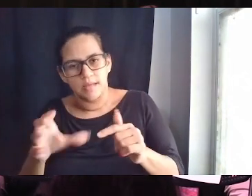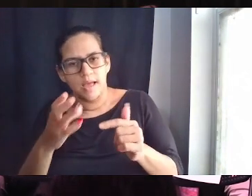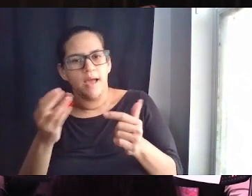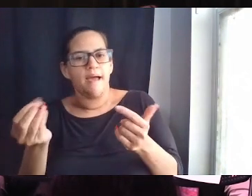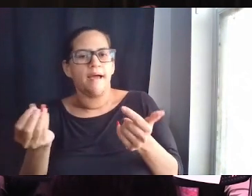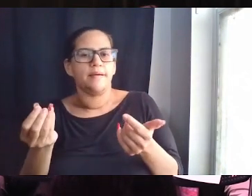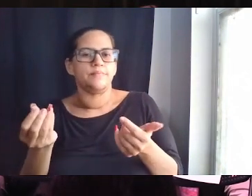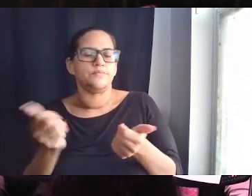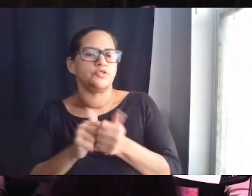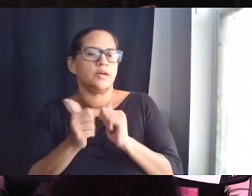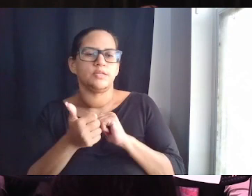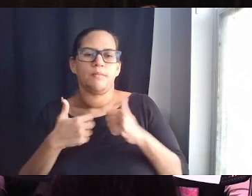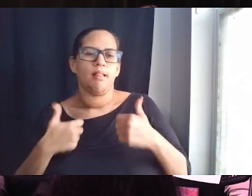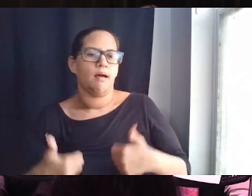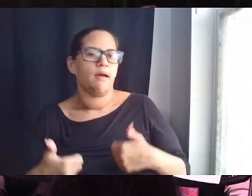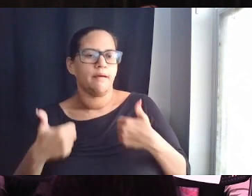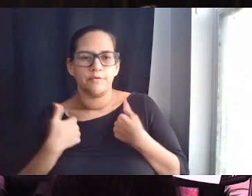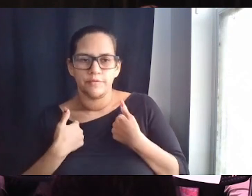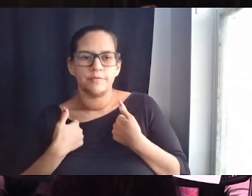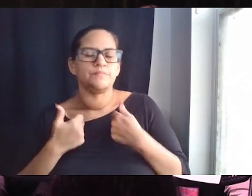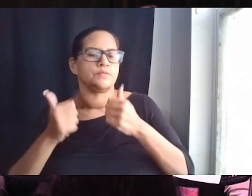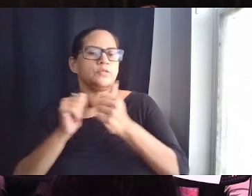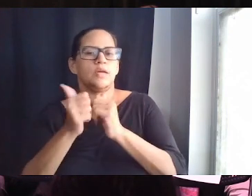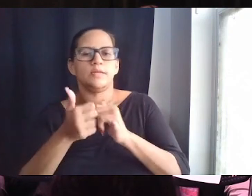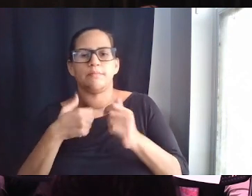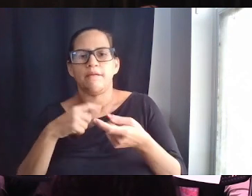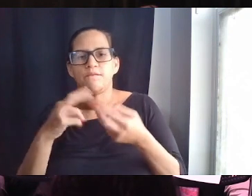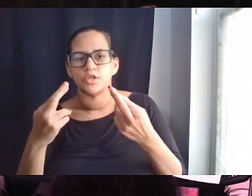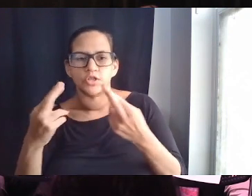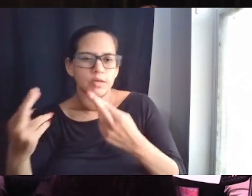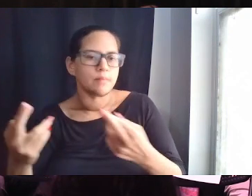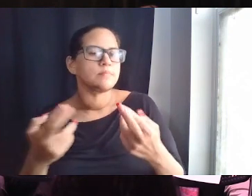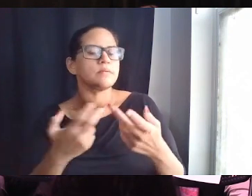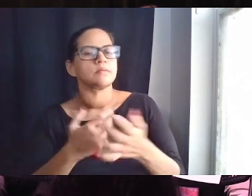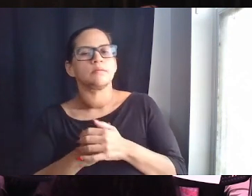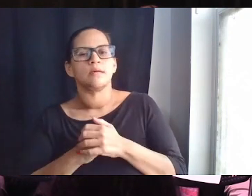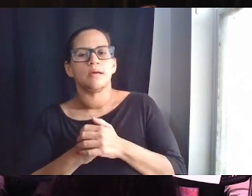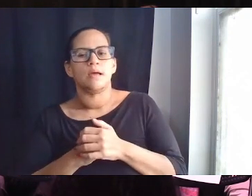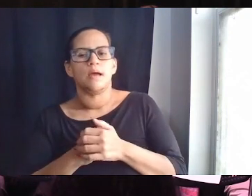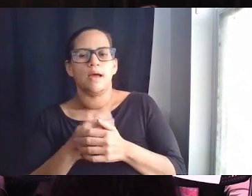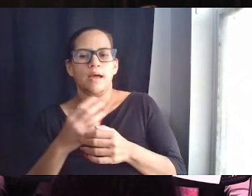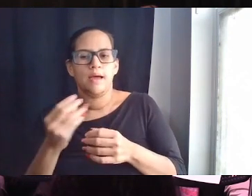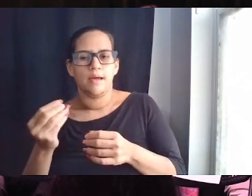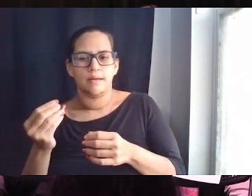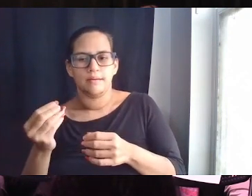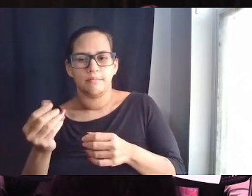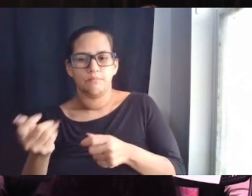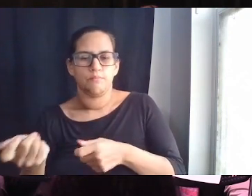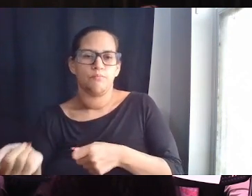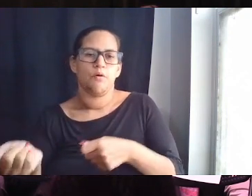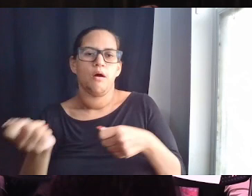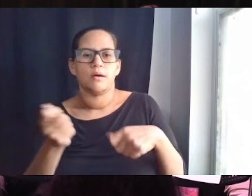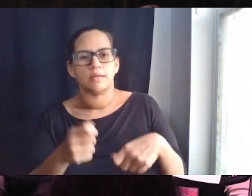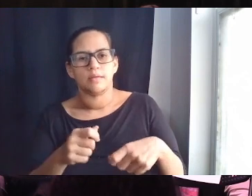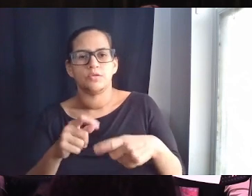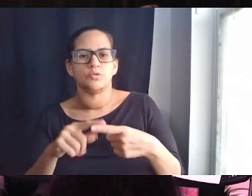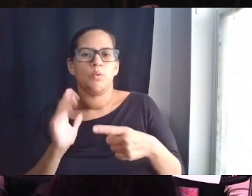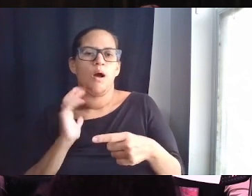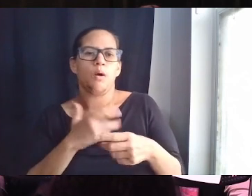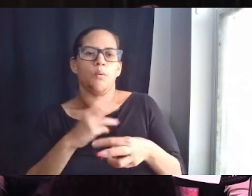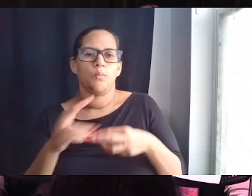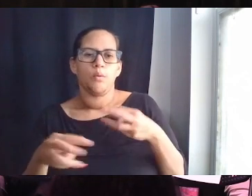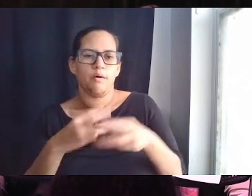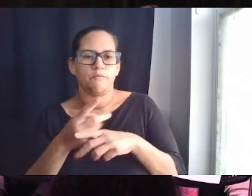life. It has changed my friendships. It has broadened our world. And so from a personal point of